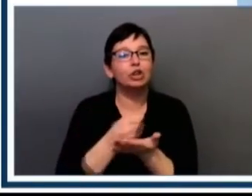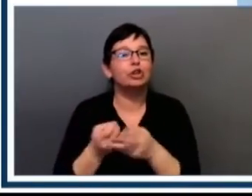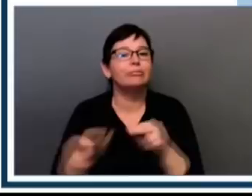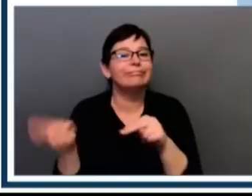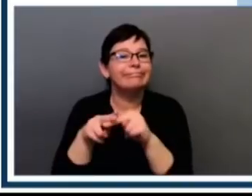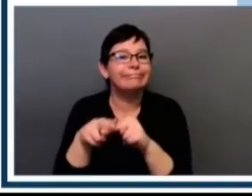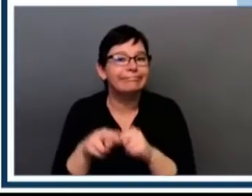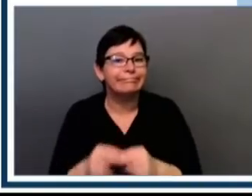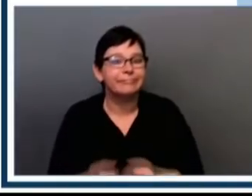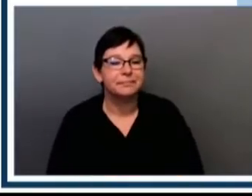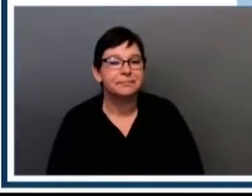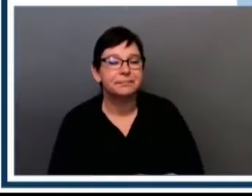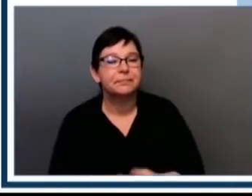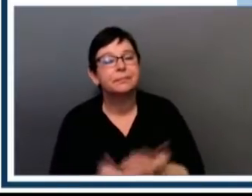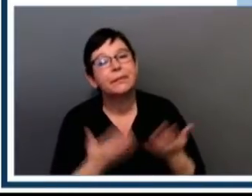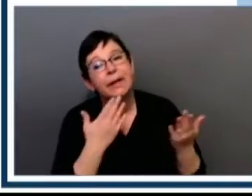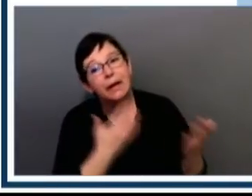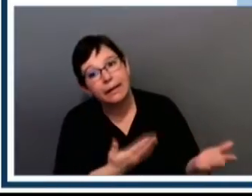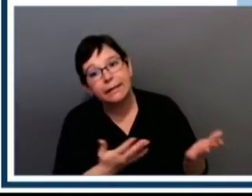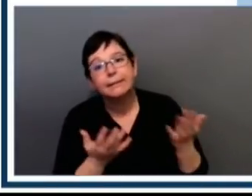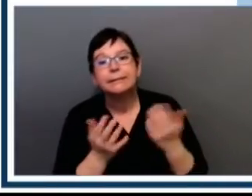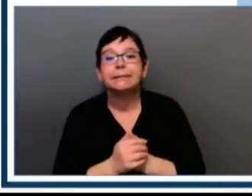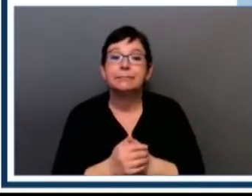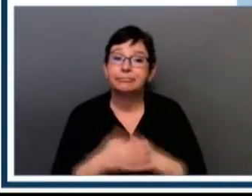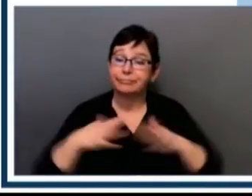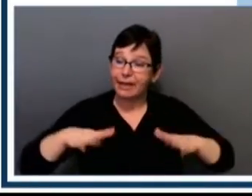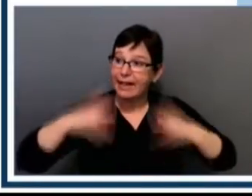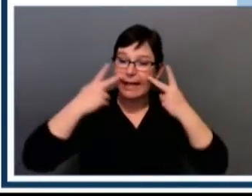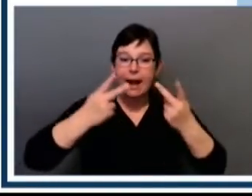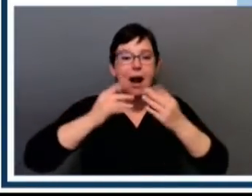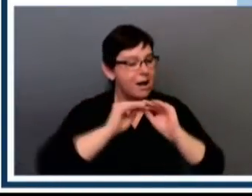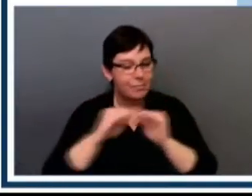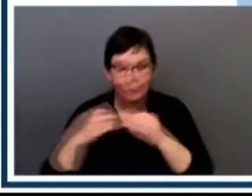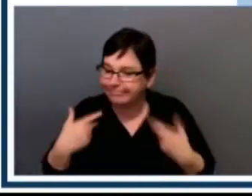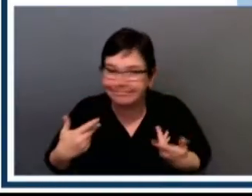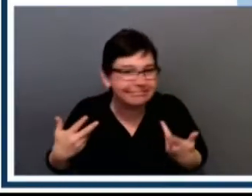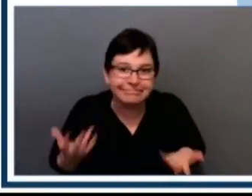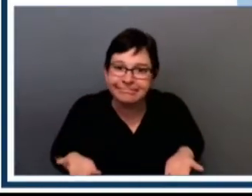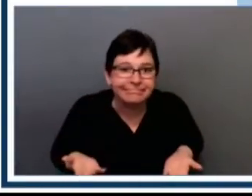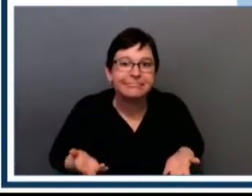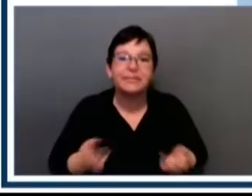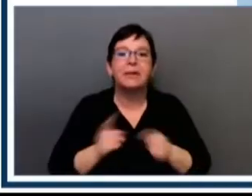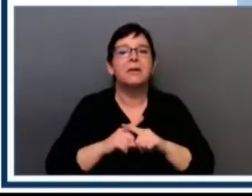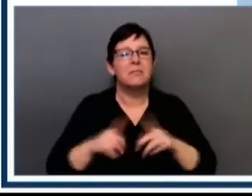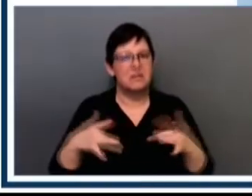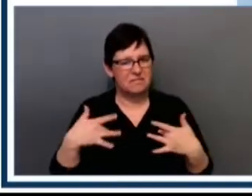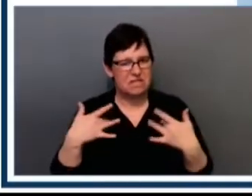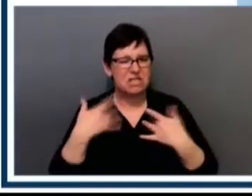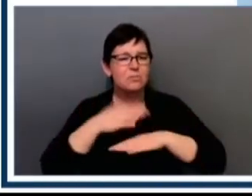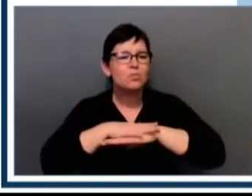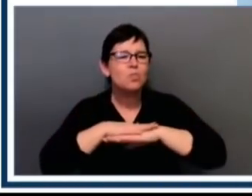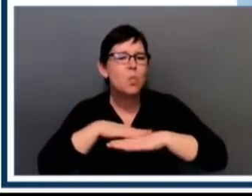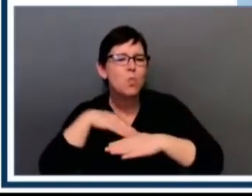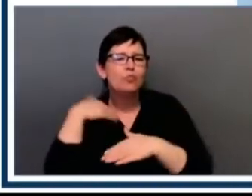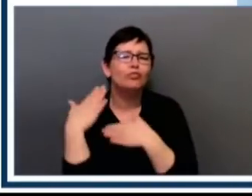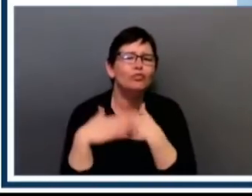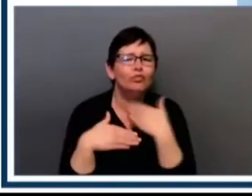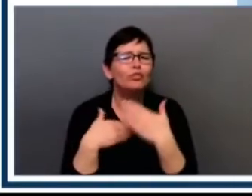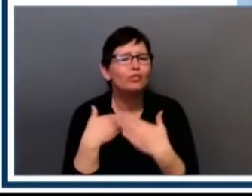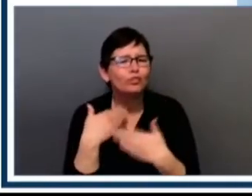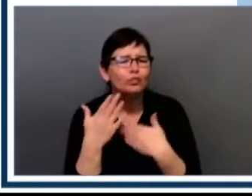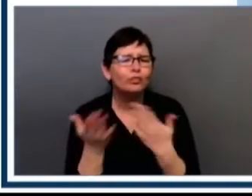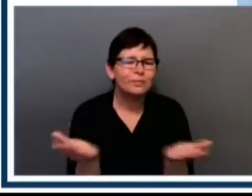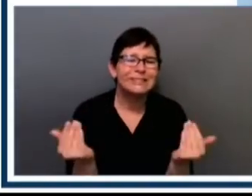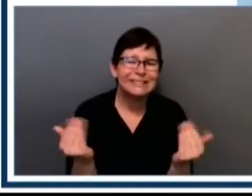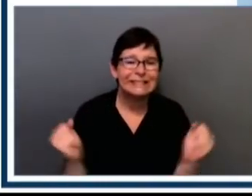back to the workforce, to get these beds opened up, but I can tell you there's been a seismic shift in just the optimism and the outlook